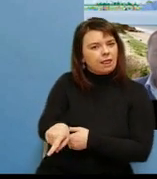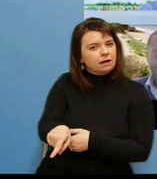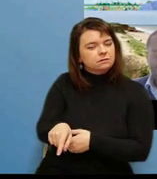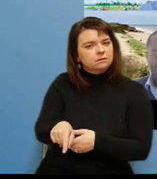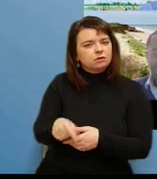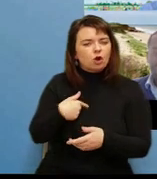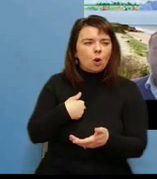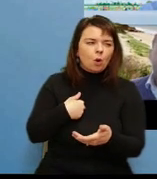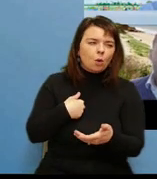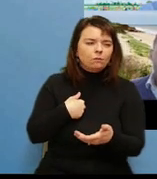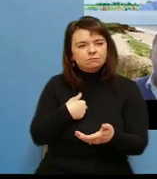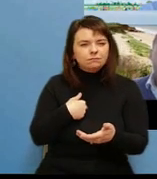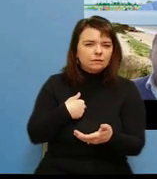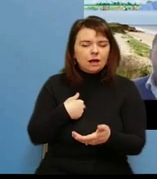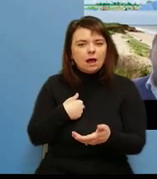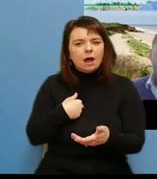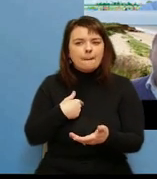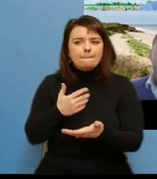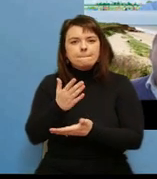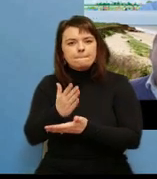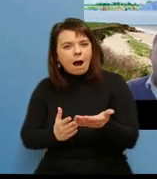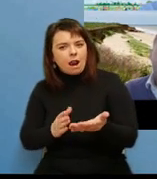improve that position. So it's partly to do with